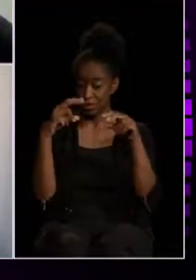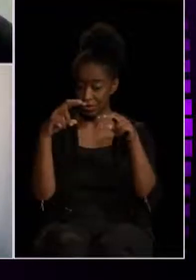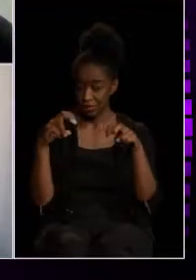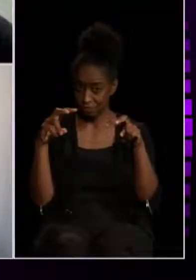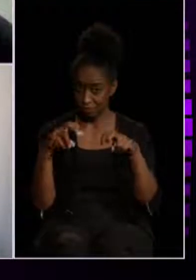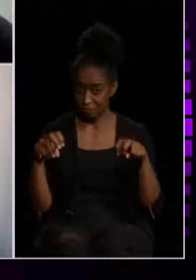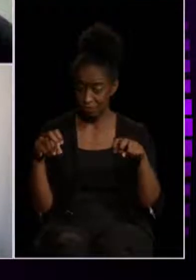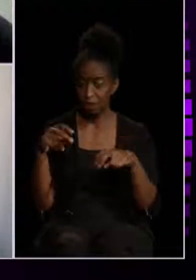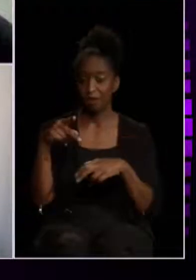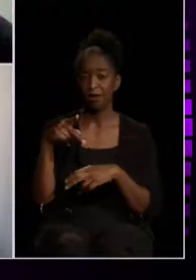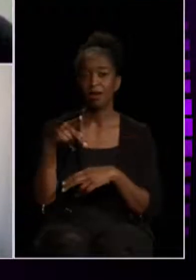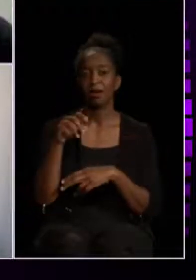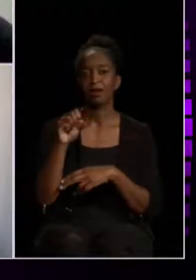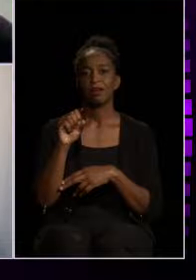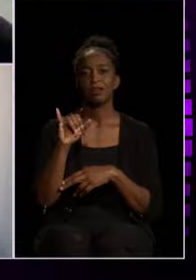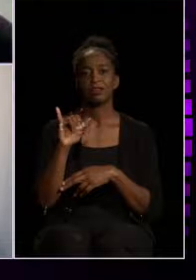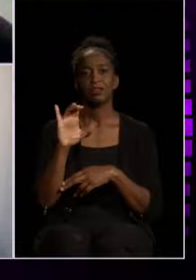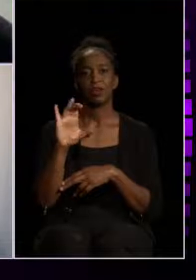and research methodology.